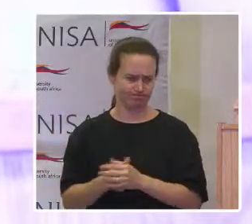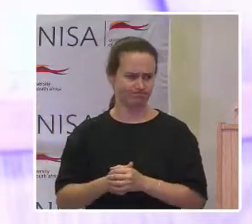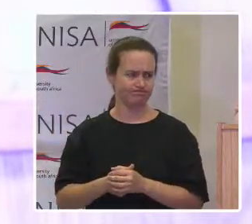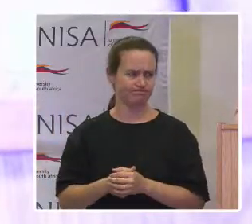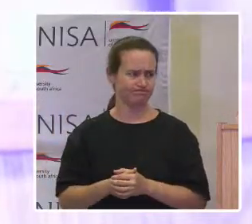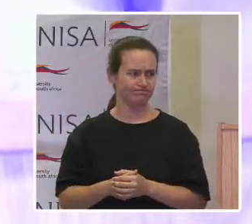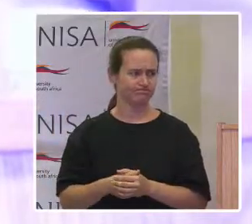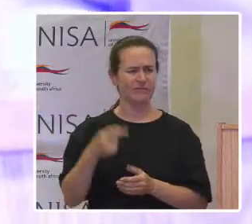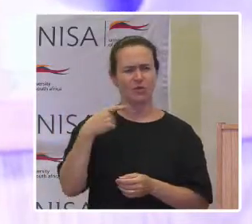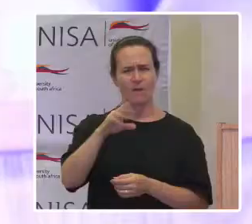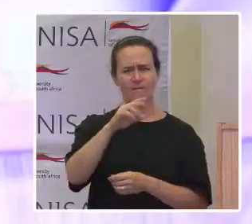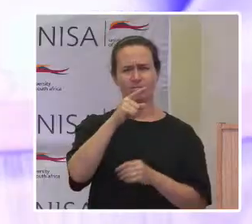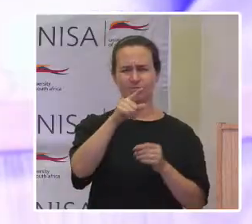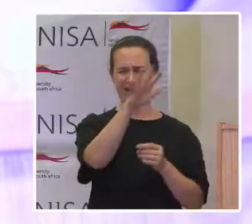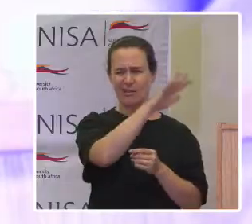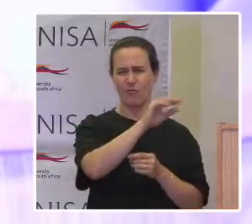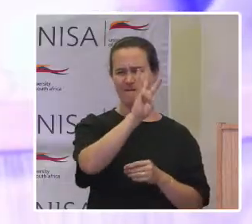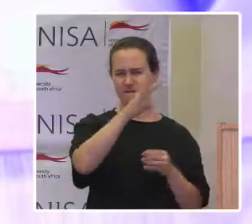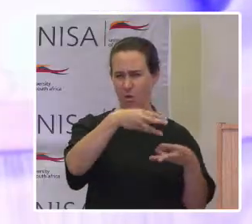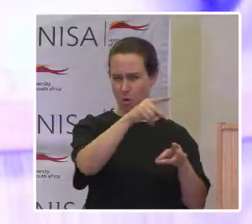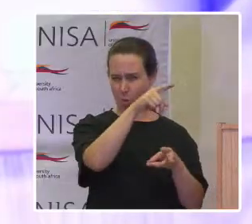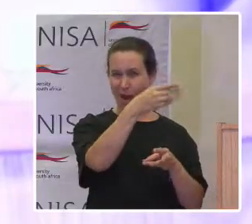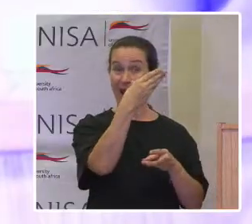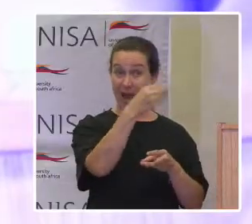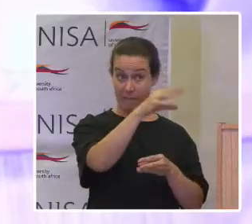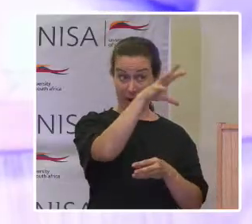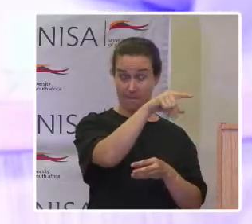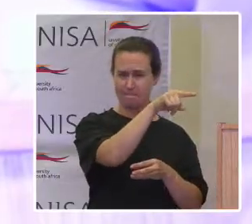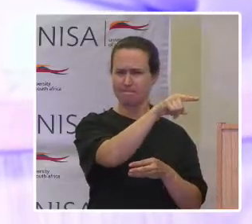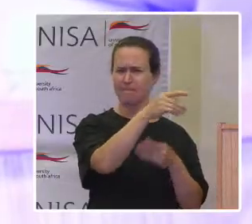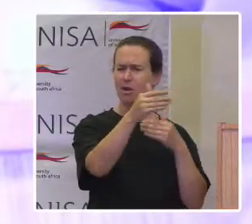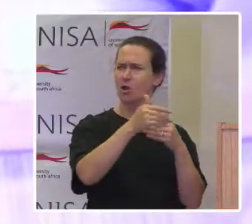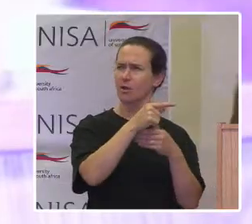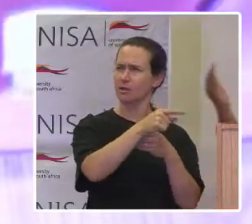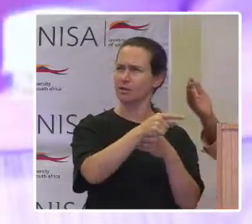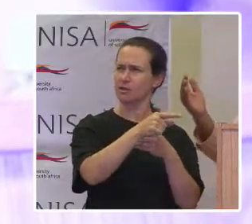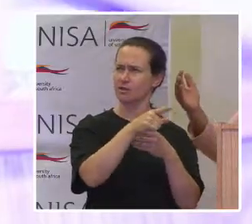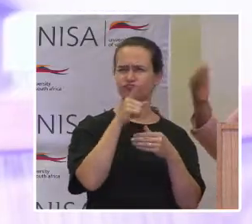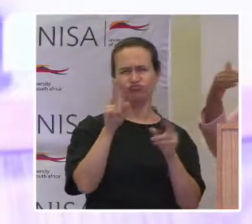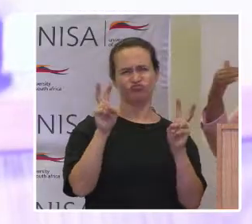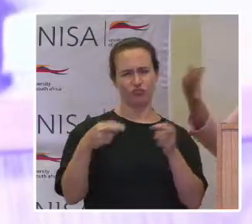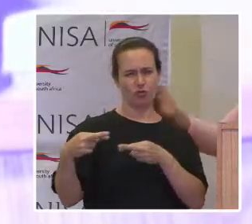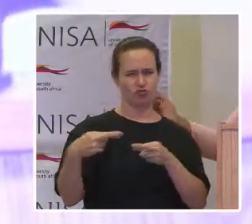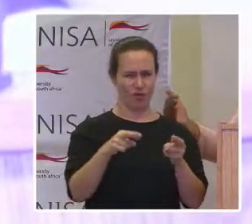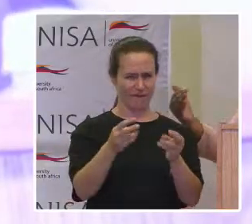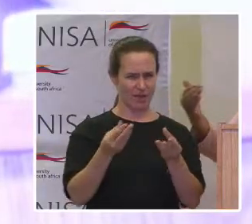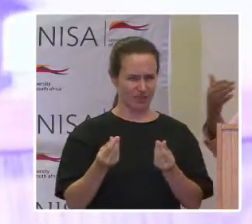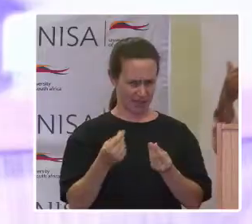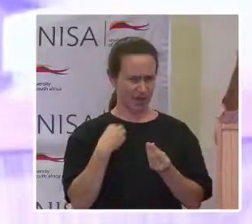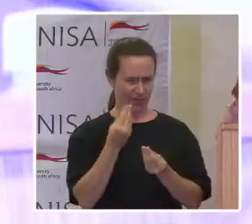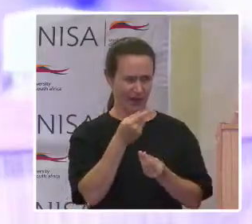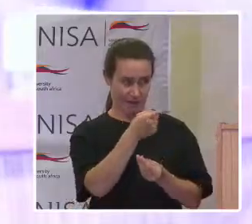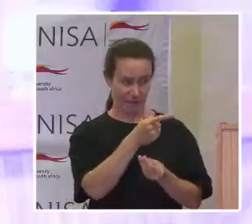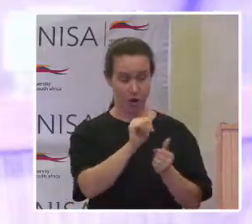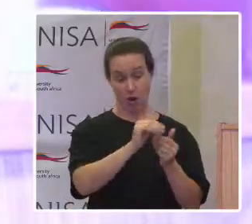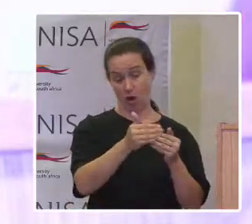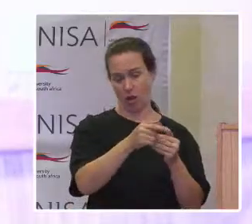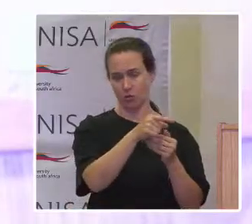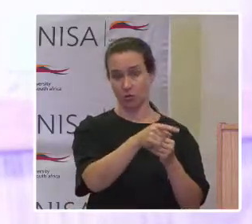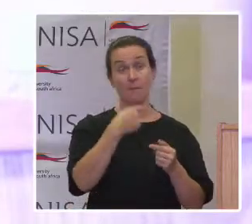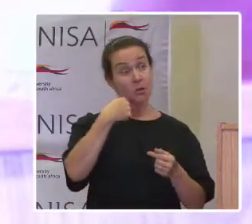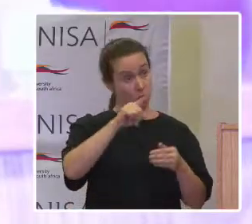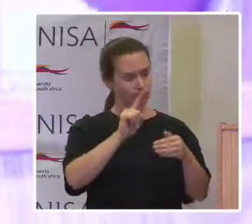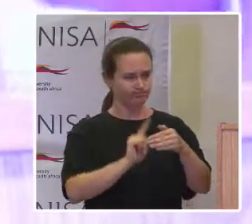go to Fourways, there is an incubation hub there by, I think it's Riversend, by Riversend. Go to